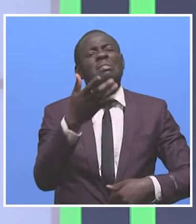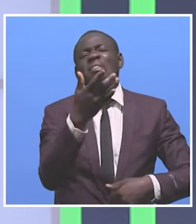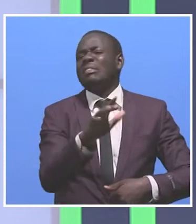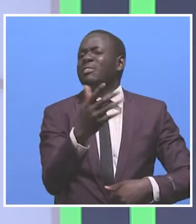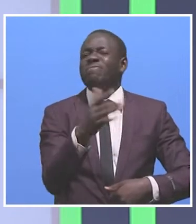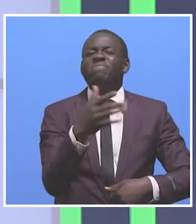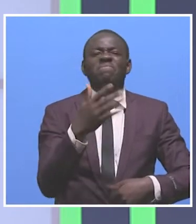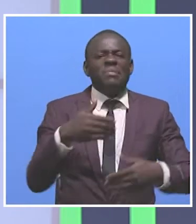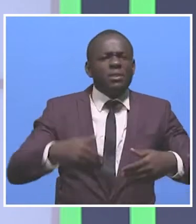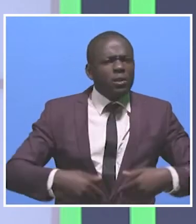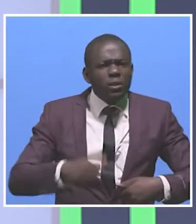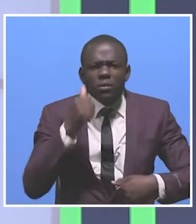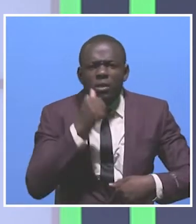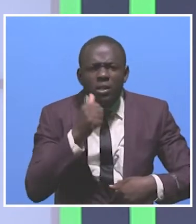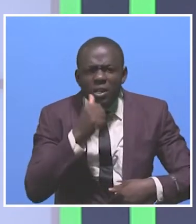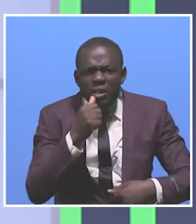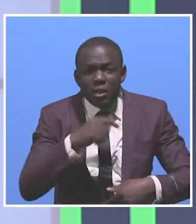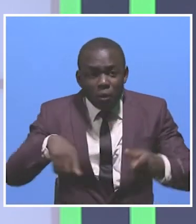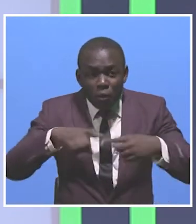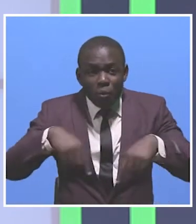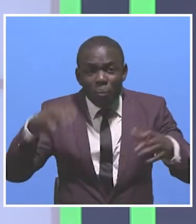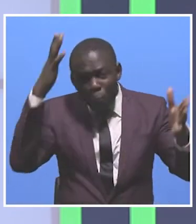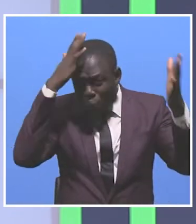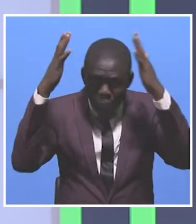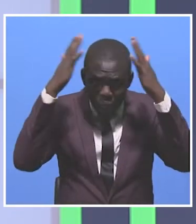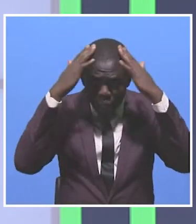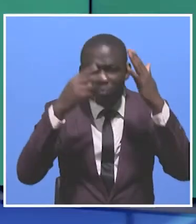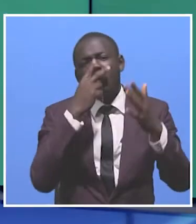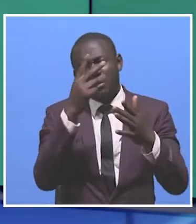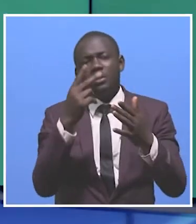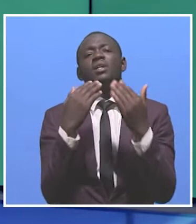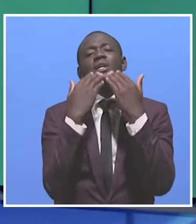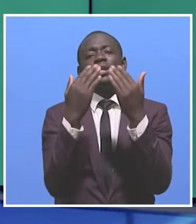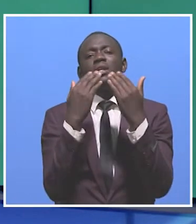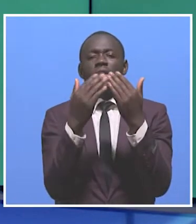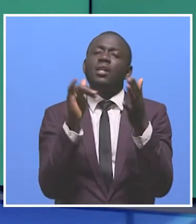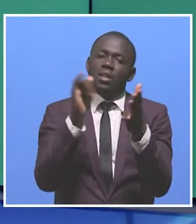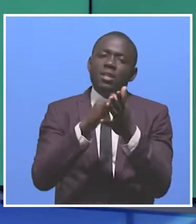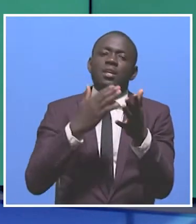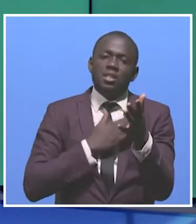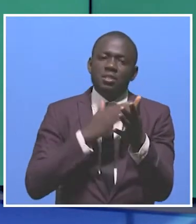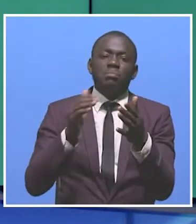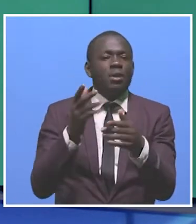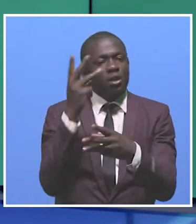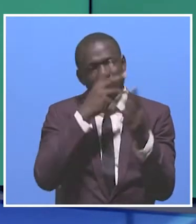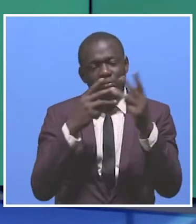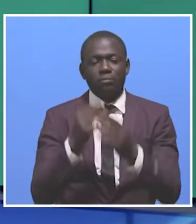turemona kuma apushanga namona mukombona. Thank you very much. That's my concern. Okay. Thank you, sir.